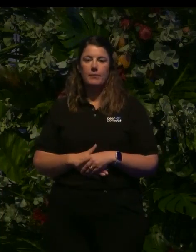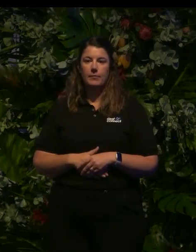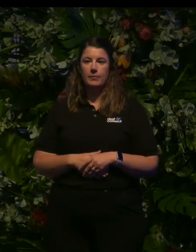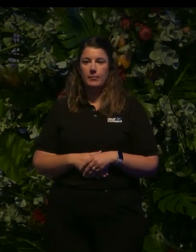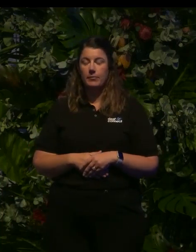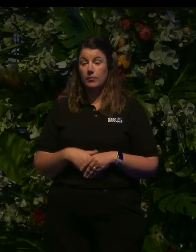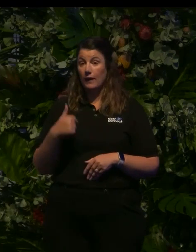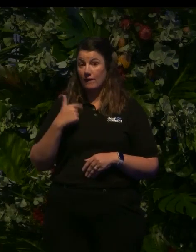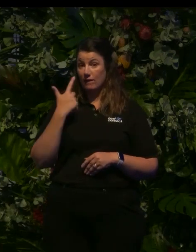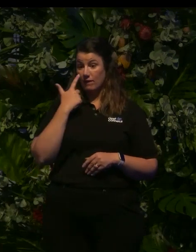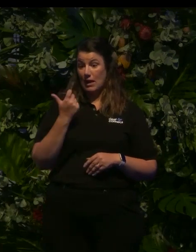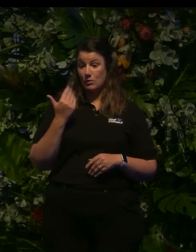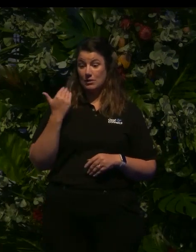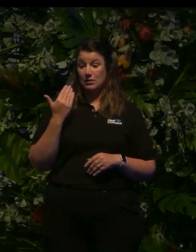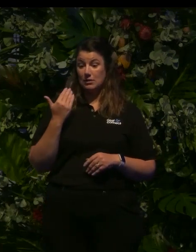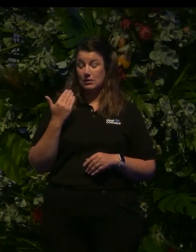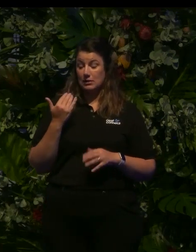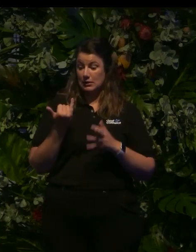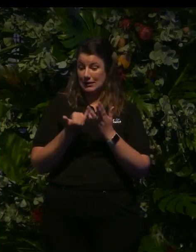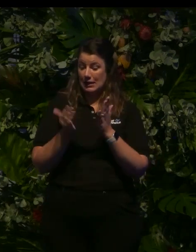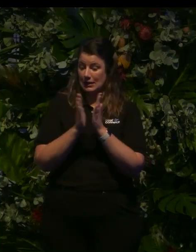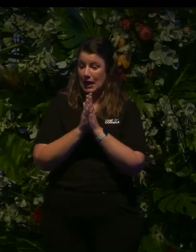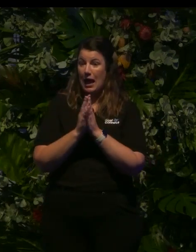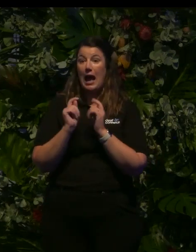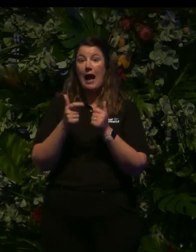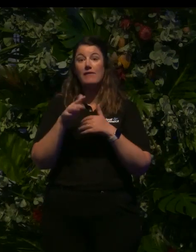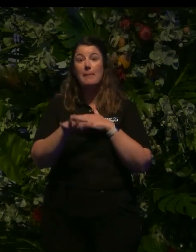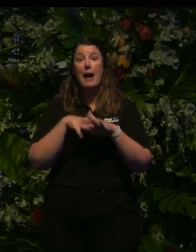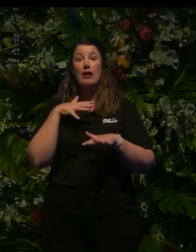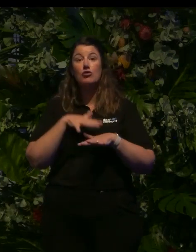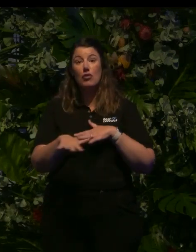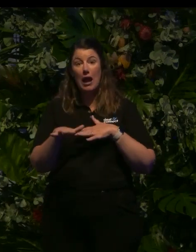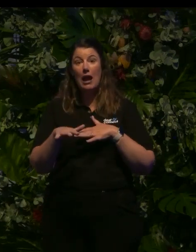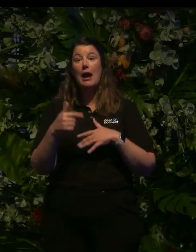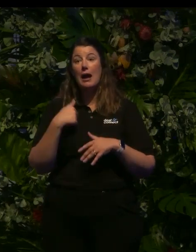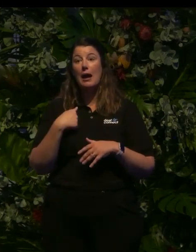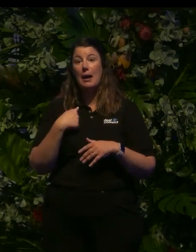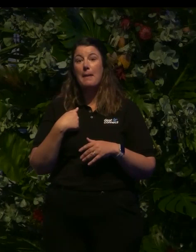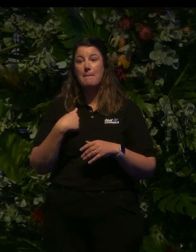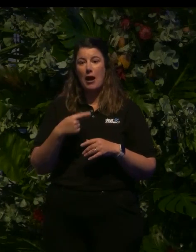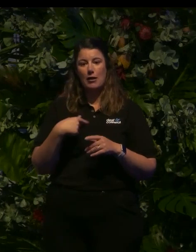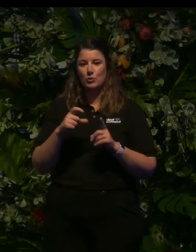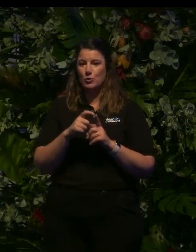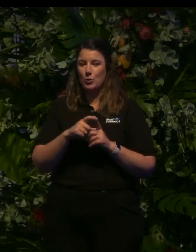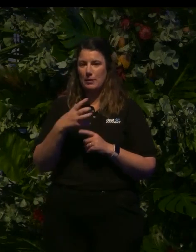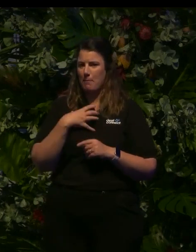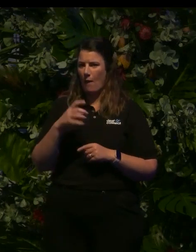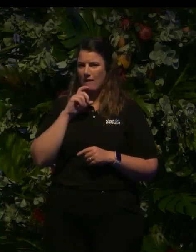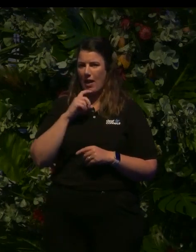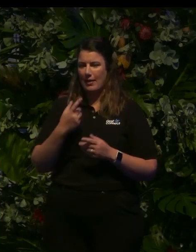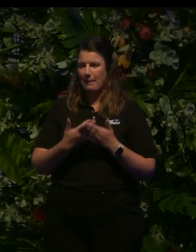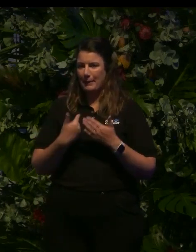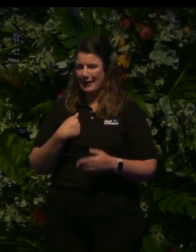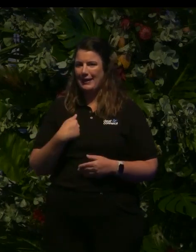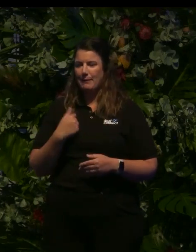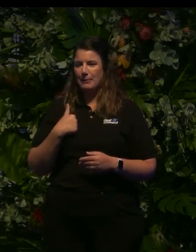As I discovered Sunday after the Mardi Gras March, my daughter is much more famous than I am, which just brings you